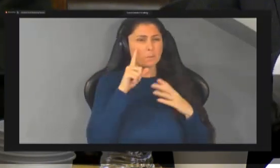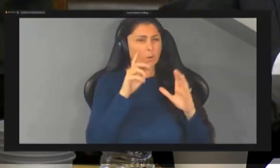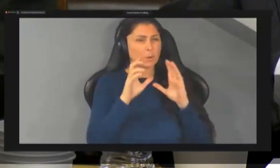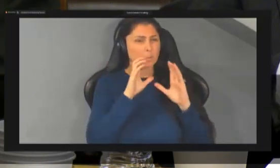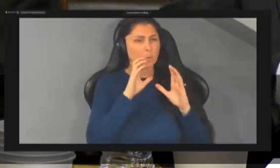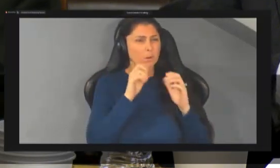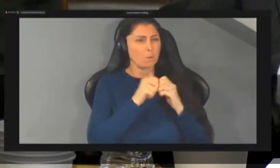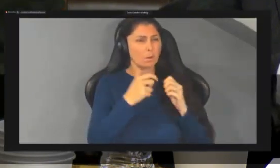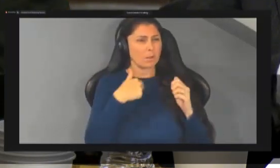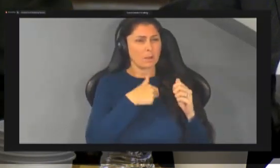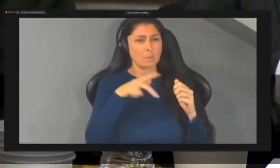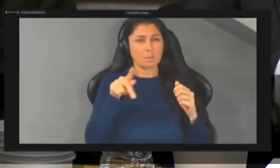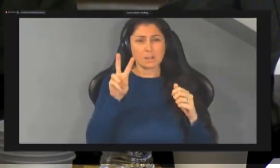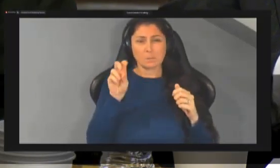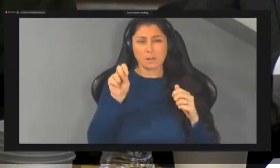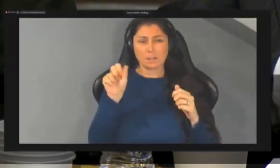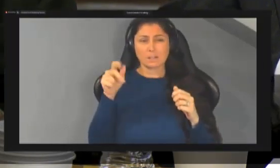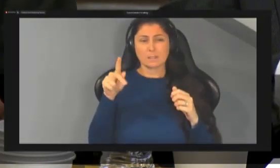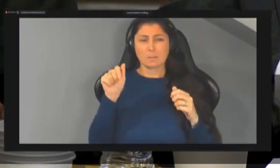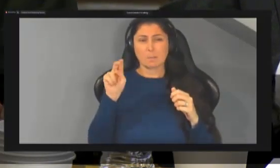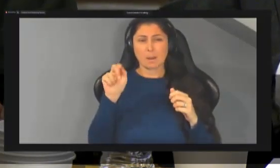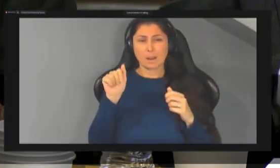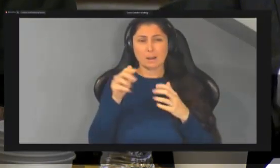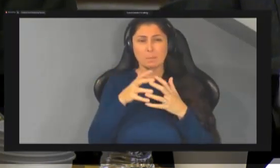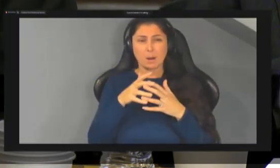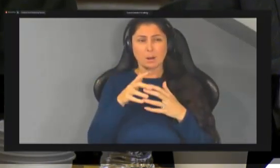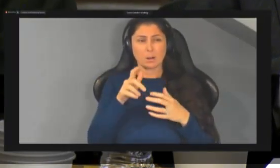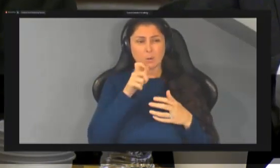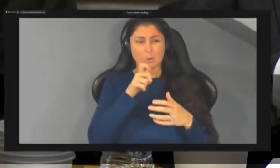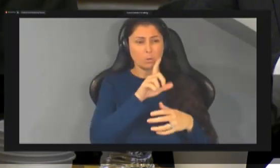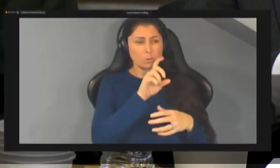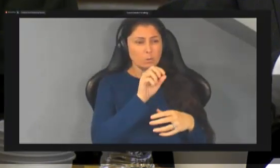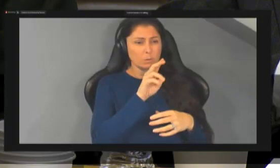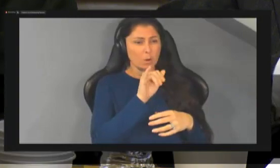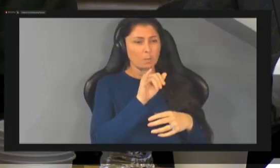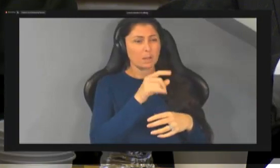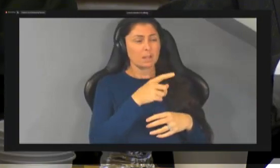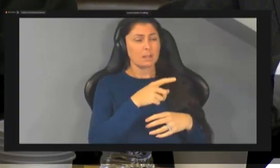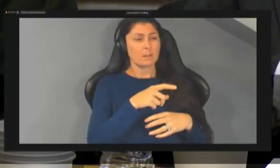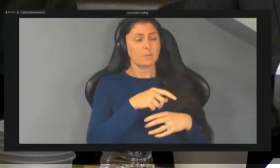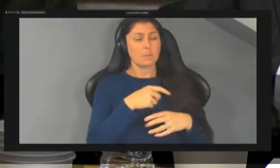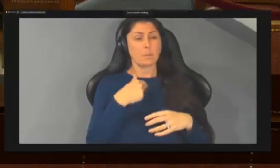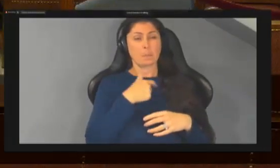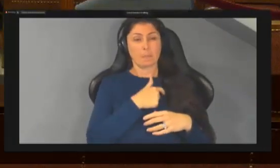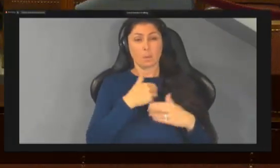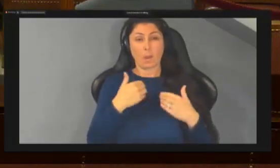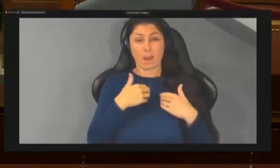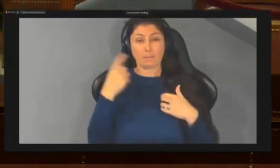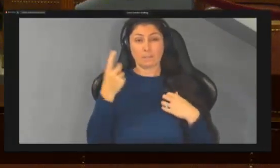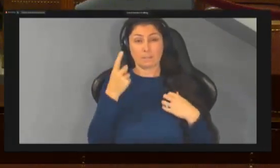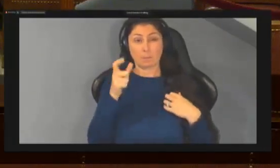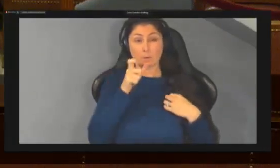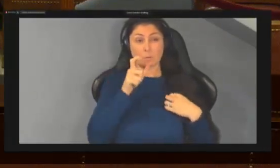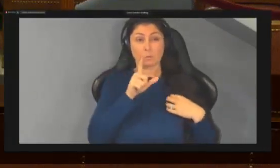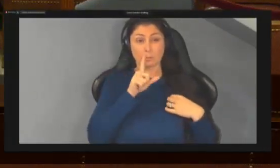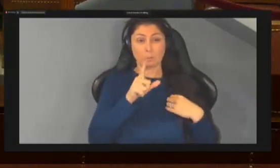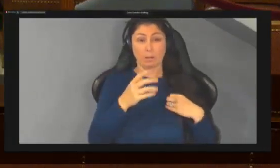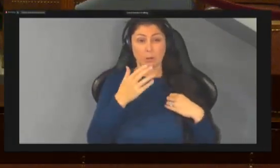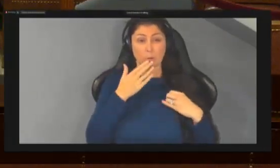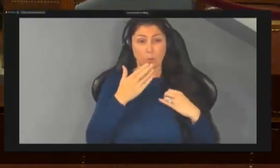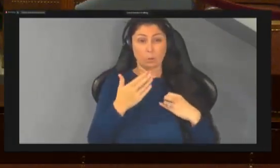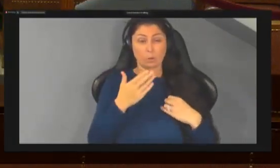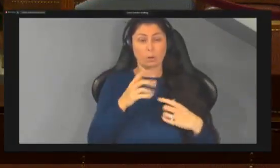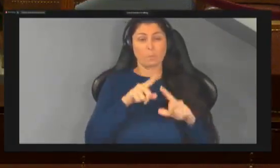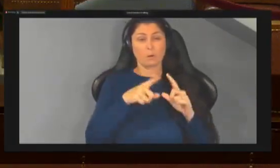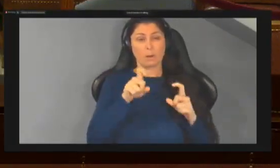it's PWSA, Pen American, is it Domi? Can I respond to that? We actually have someone who's actually really good at it, but you have to